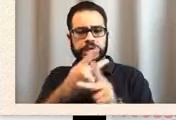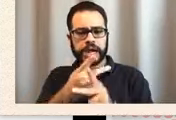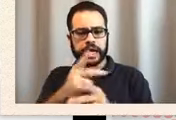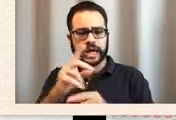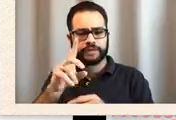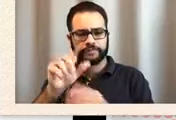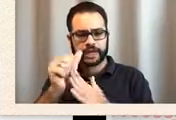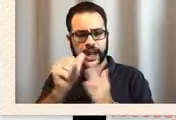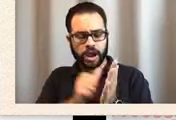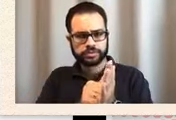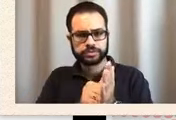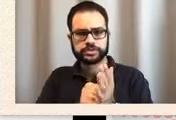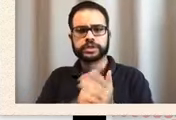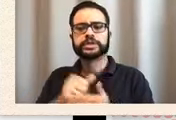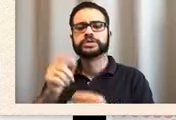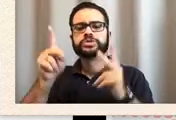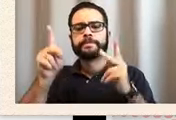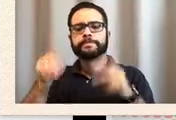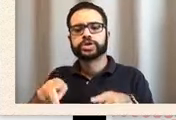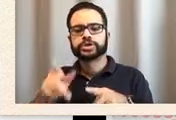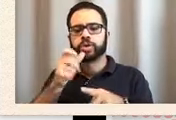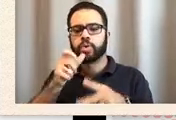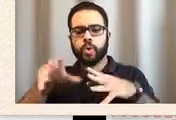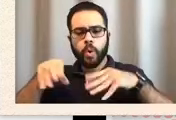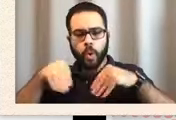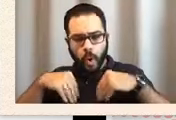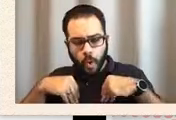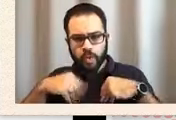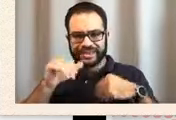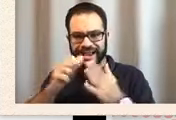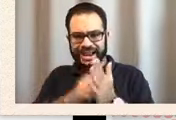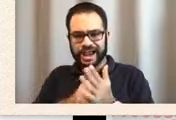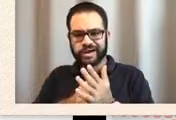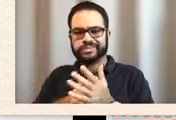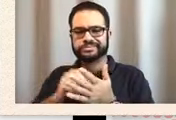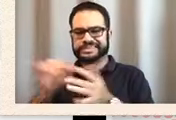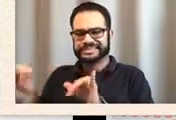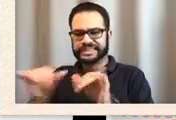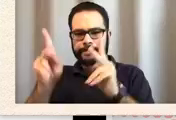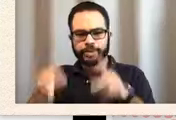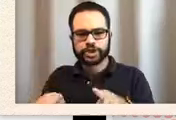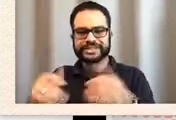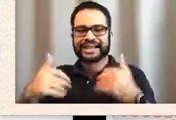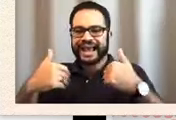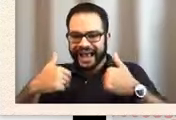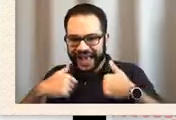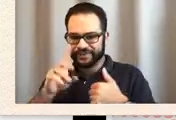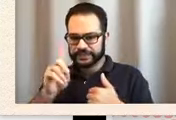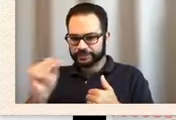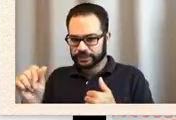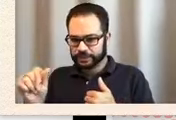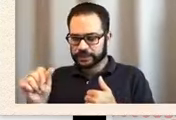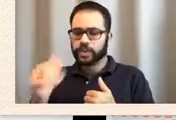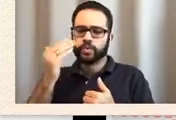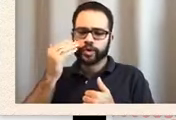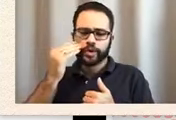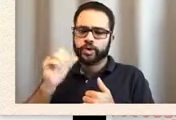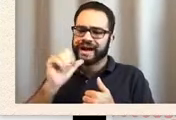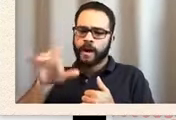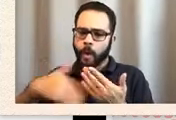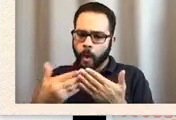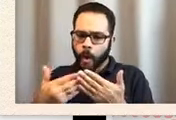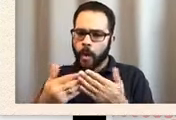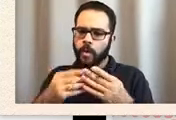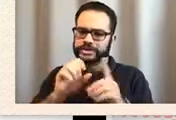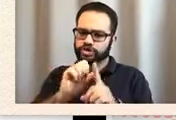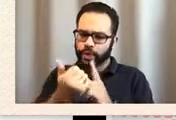beneficiary of the account, is the owner of the account. However, we know not in all situations that the person will be able to manage